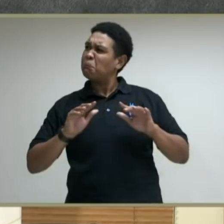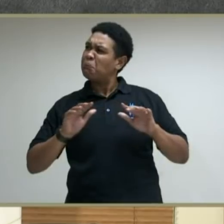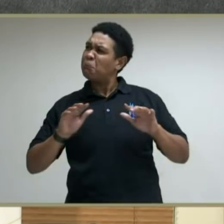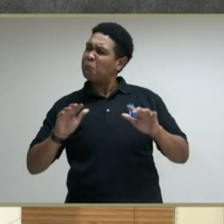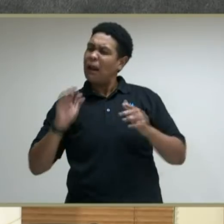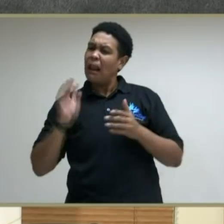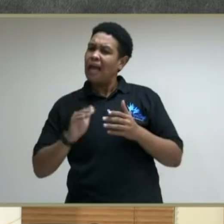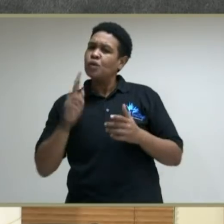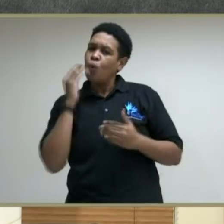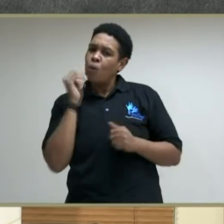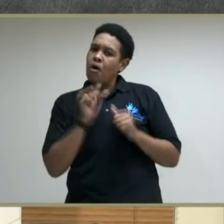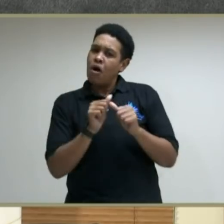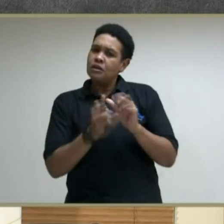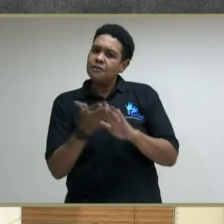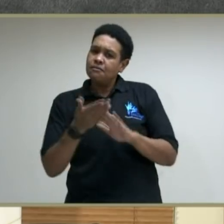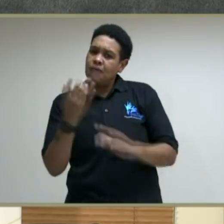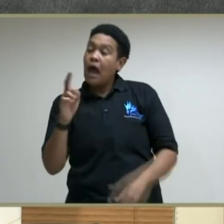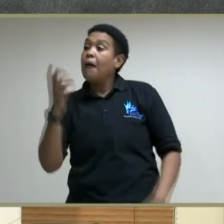measures.